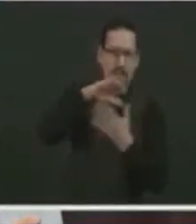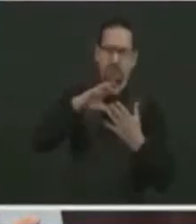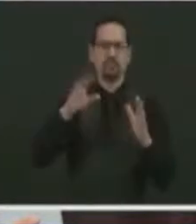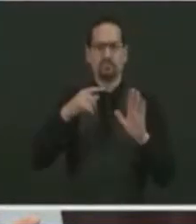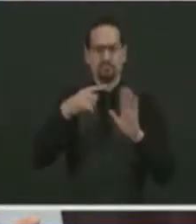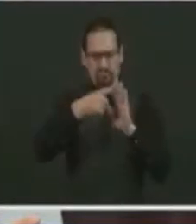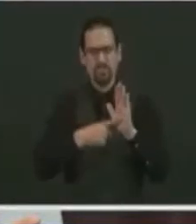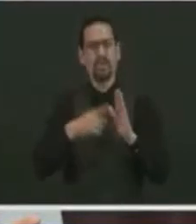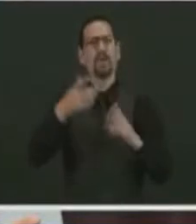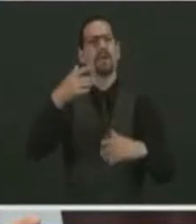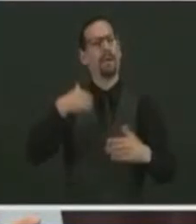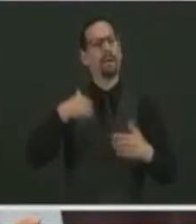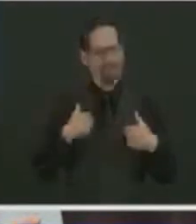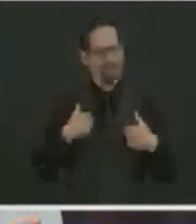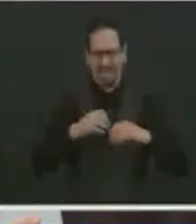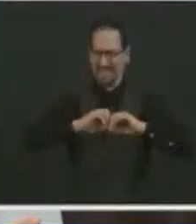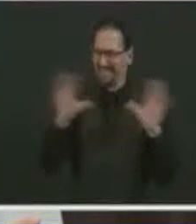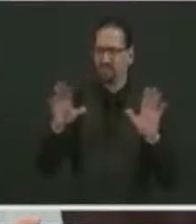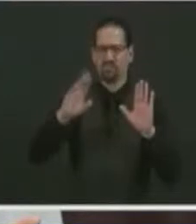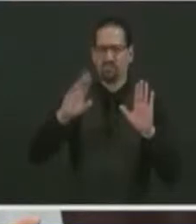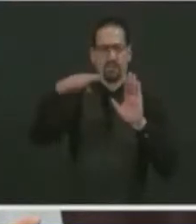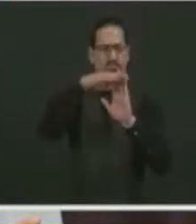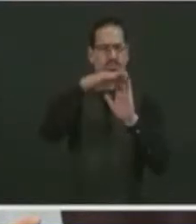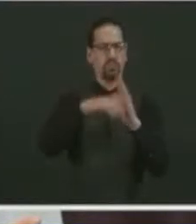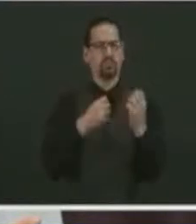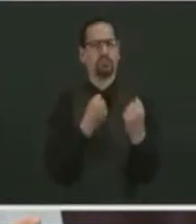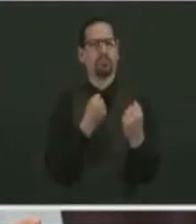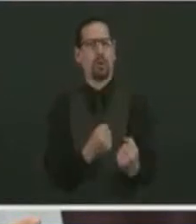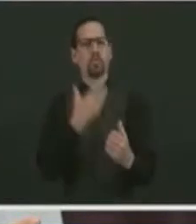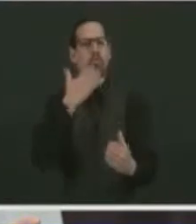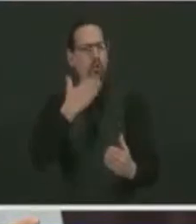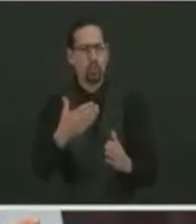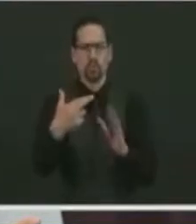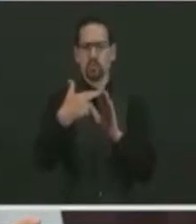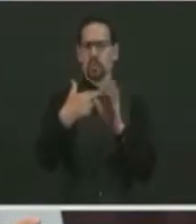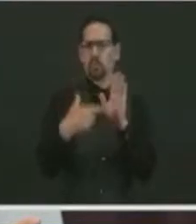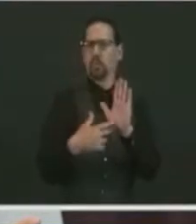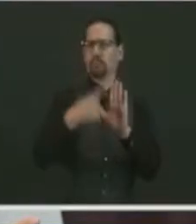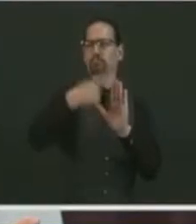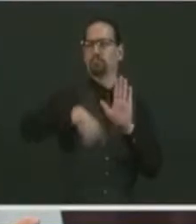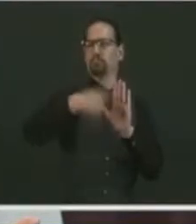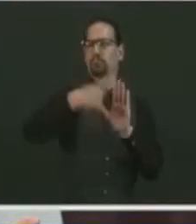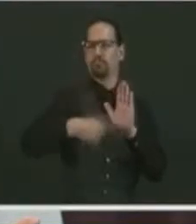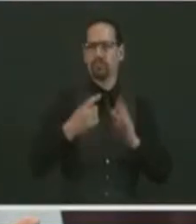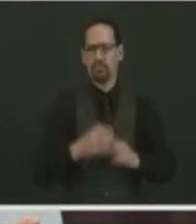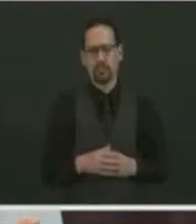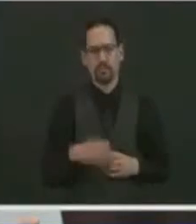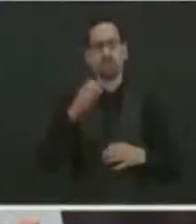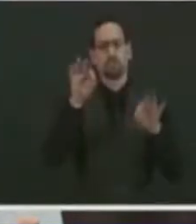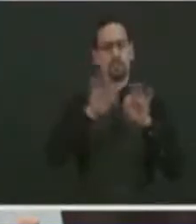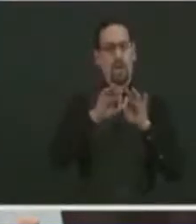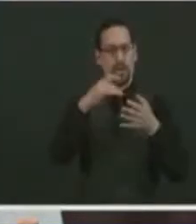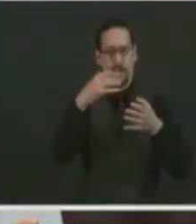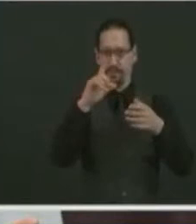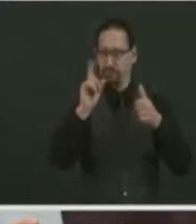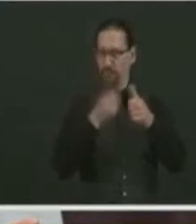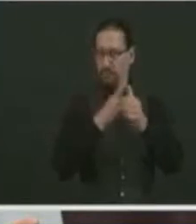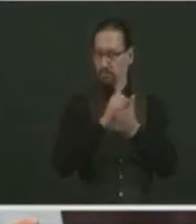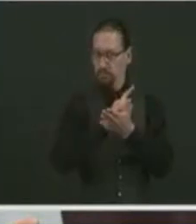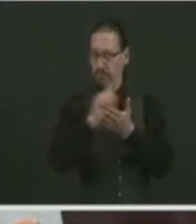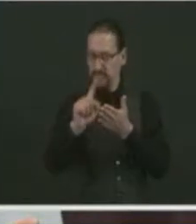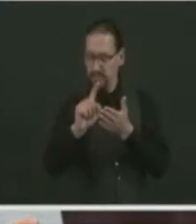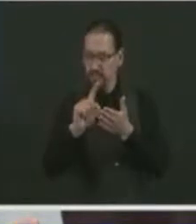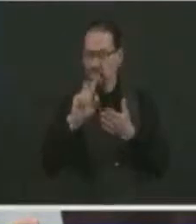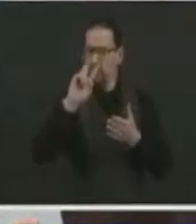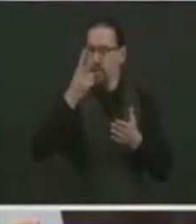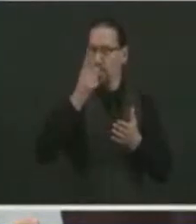They're designed to get us through about the next month. And it's important that you respect the work and thought that's gone